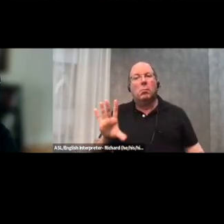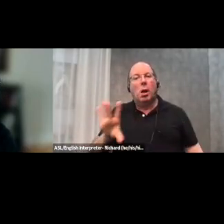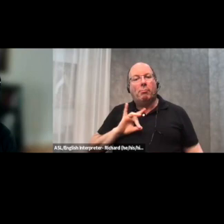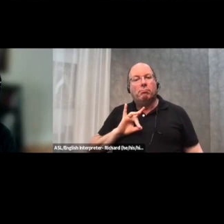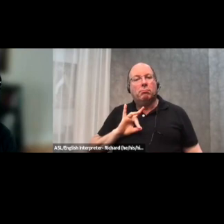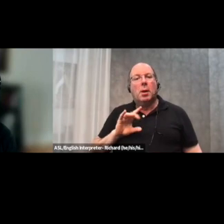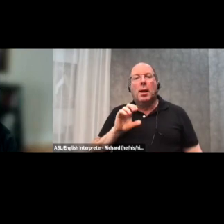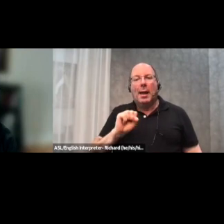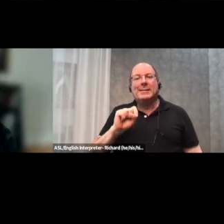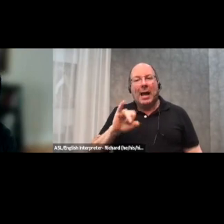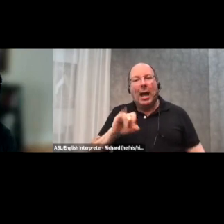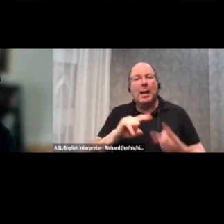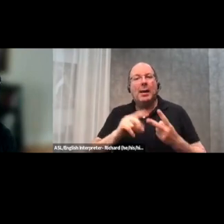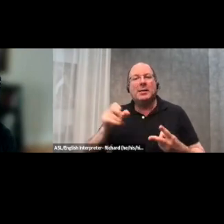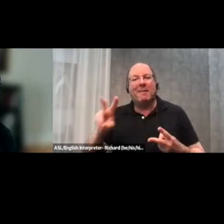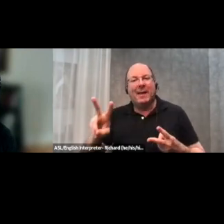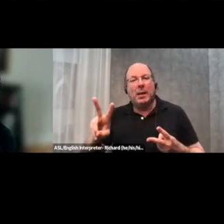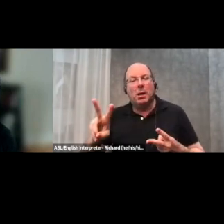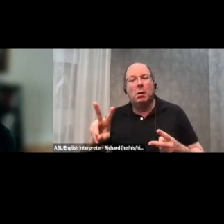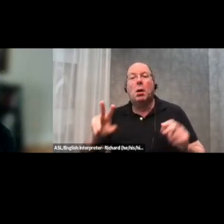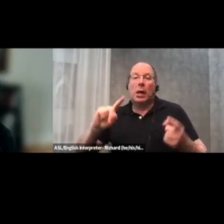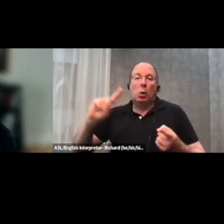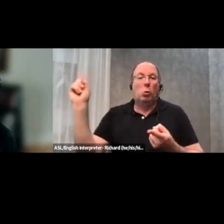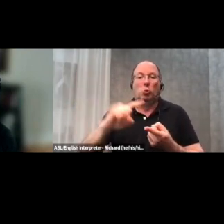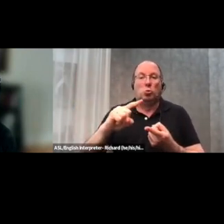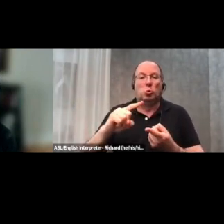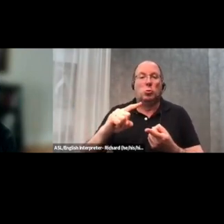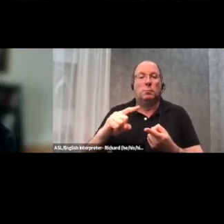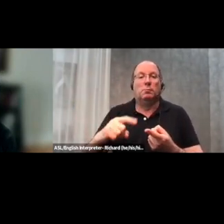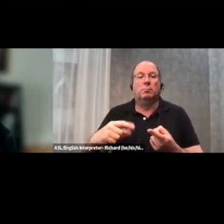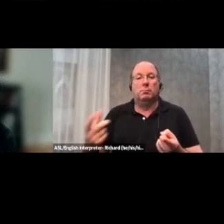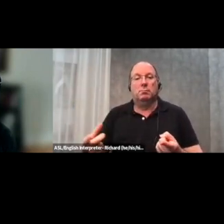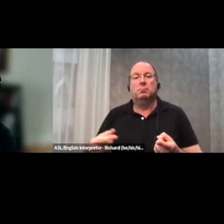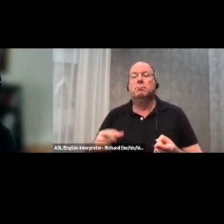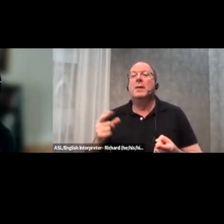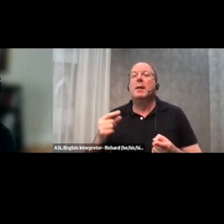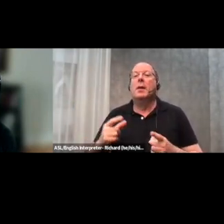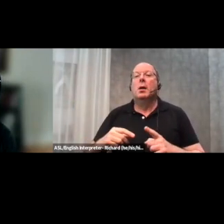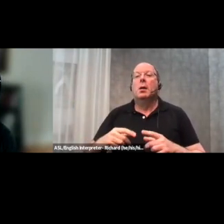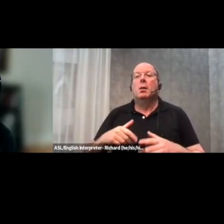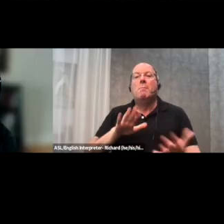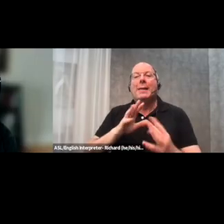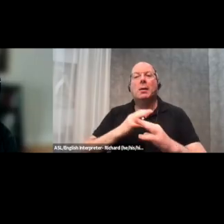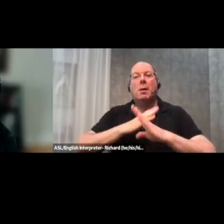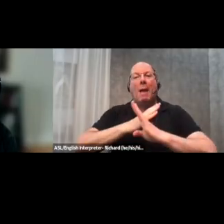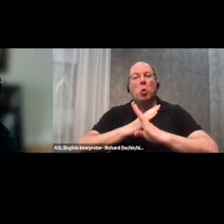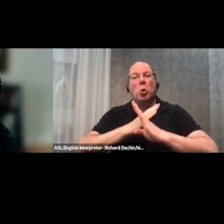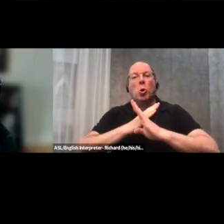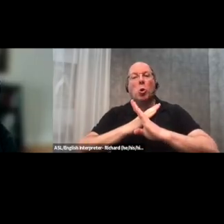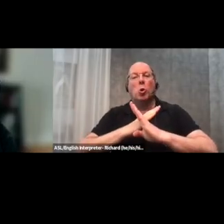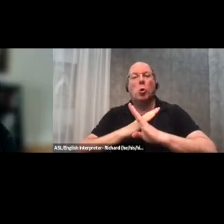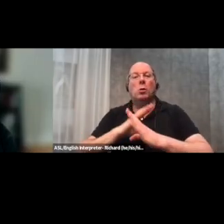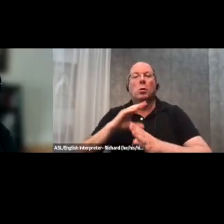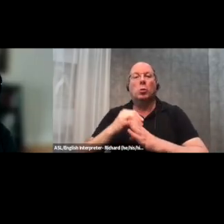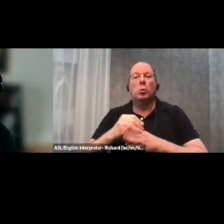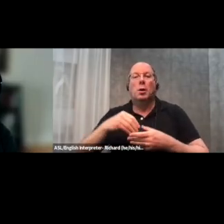HIV, but there are ways to reduce that risk. So we have barrier methods. Those